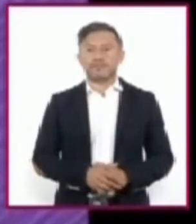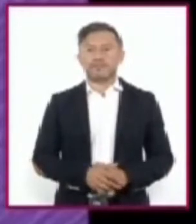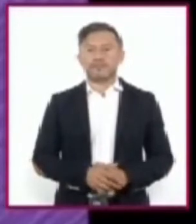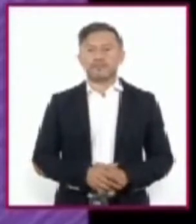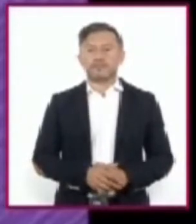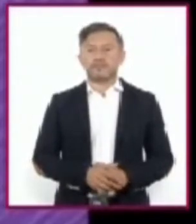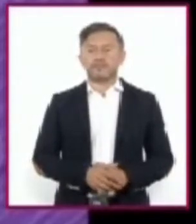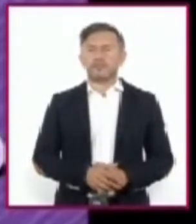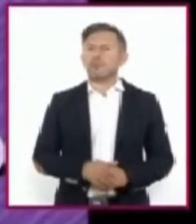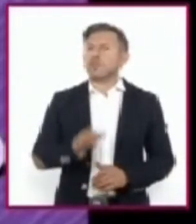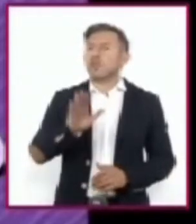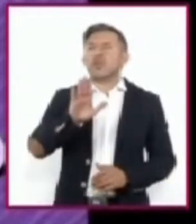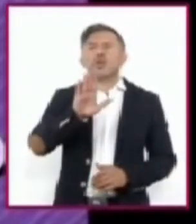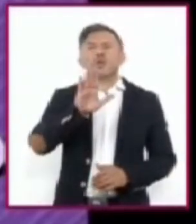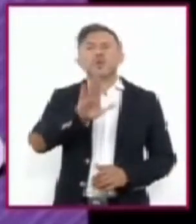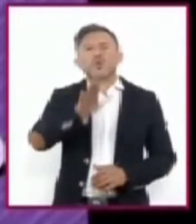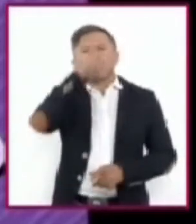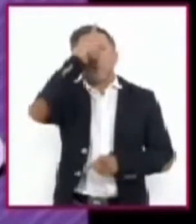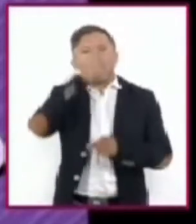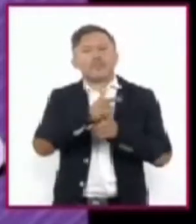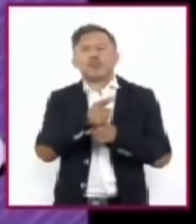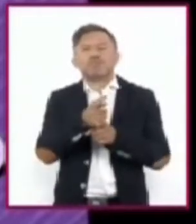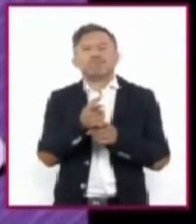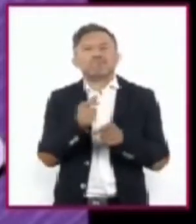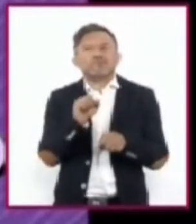What does your brother do?